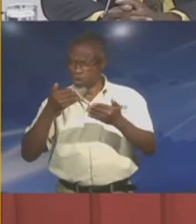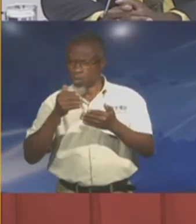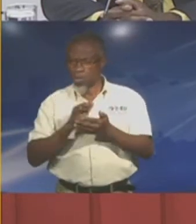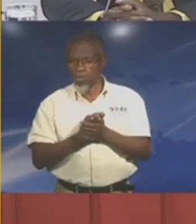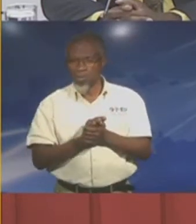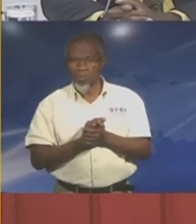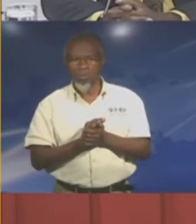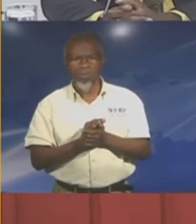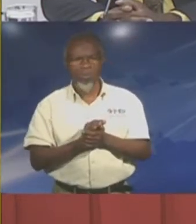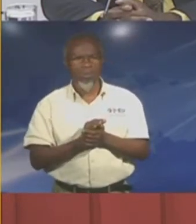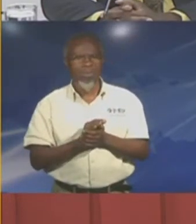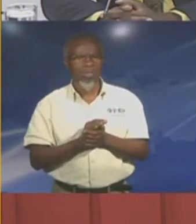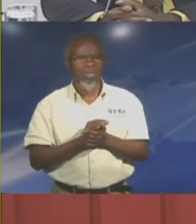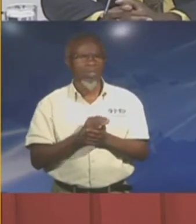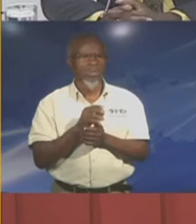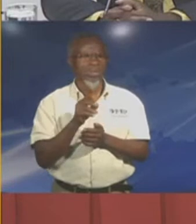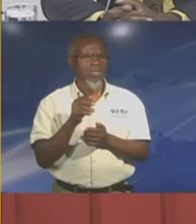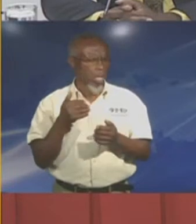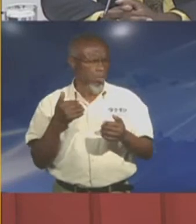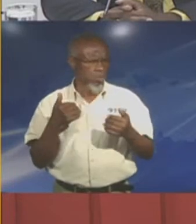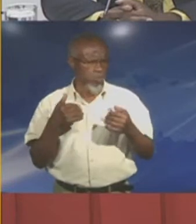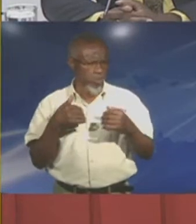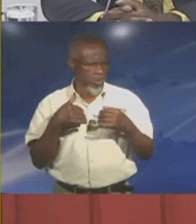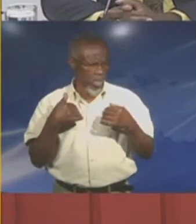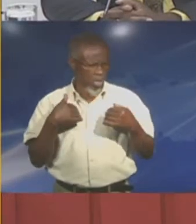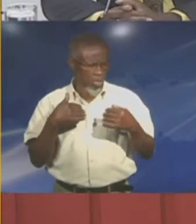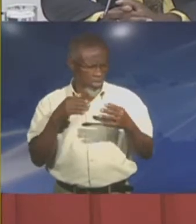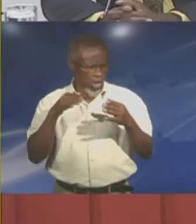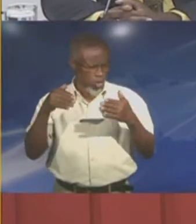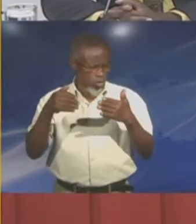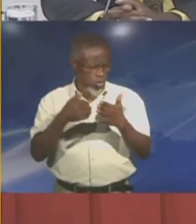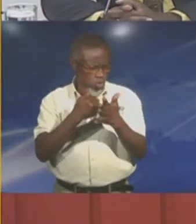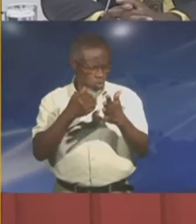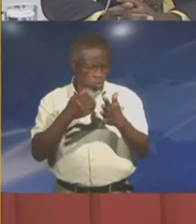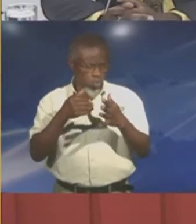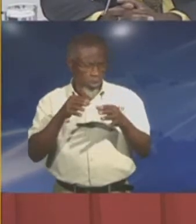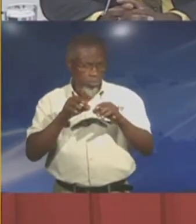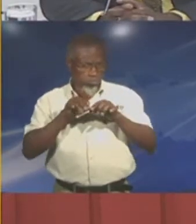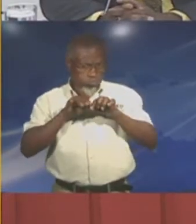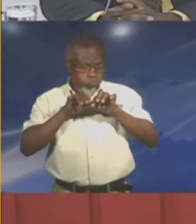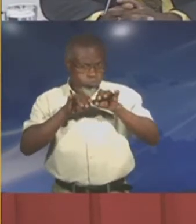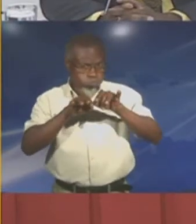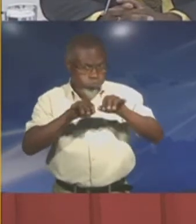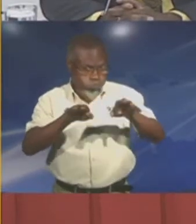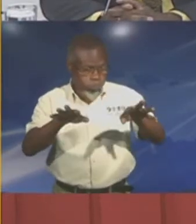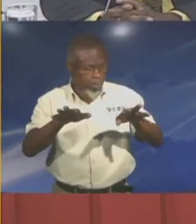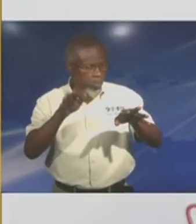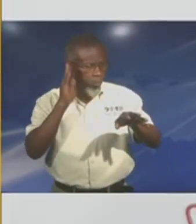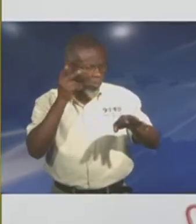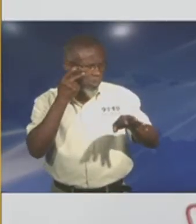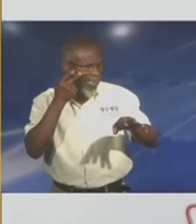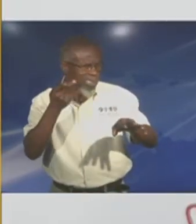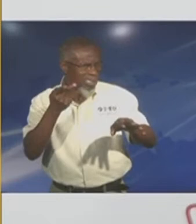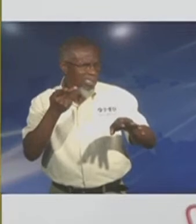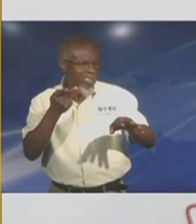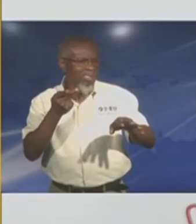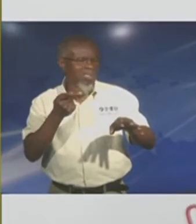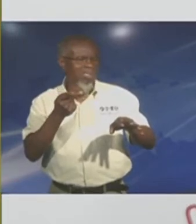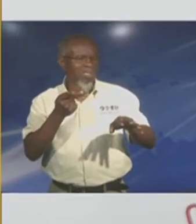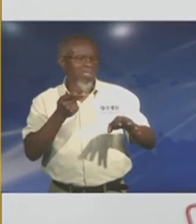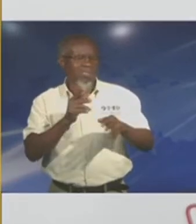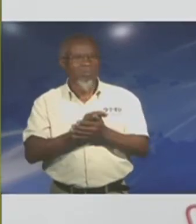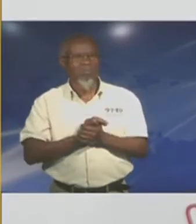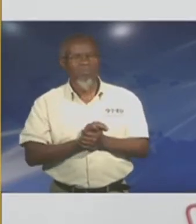COVID-19, or are we still in our third wave? Can you just clarify that, please? Thank you. Okay, I'm not sure I understood the first part of the